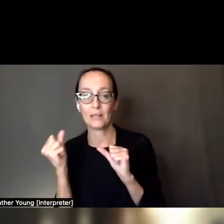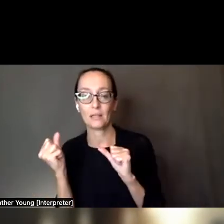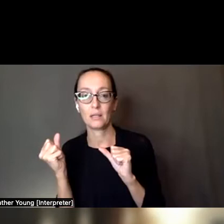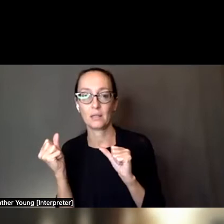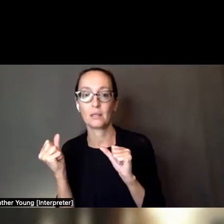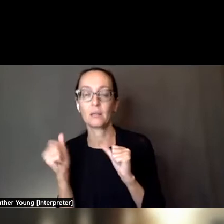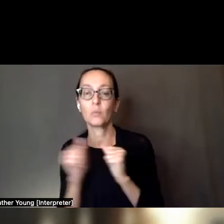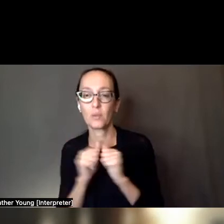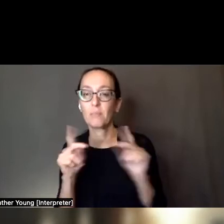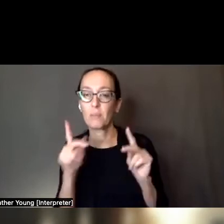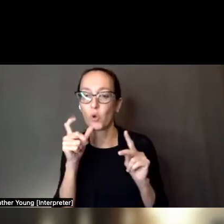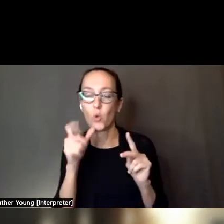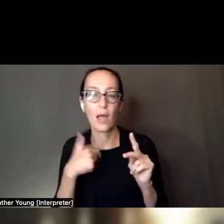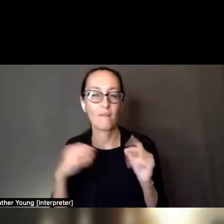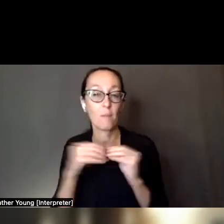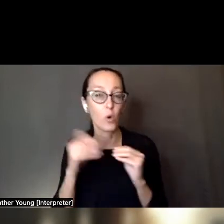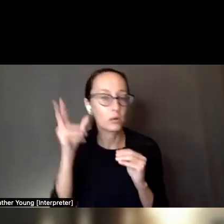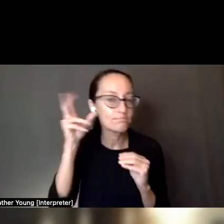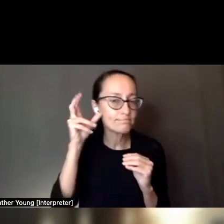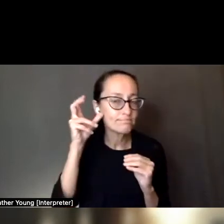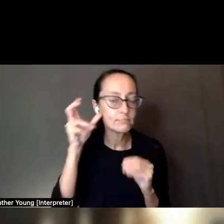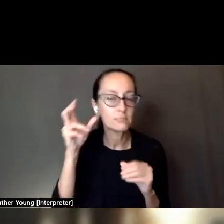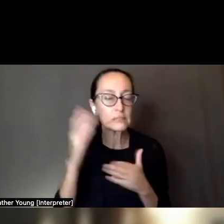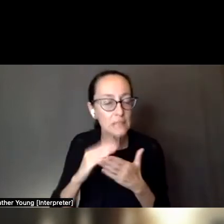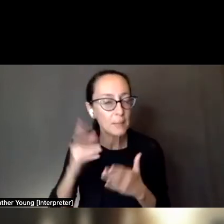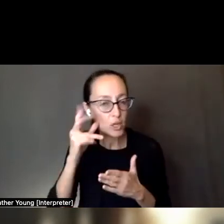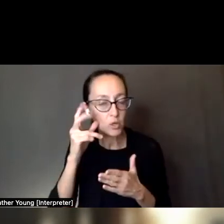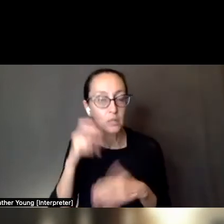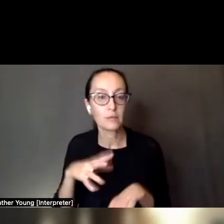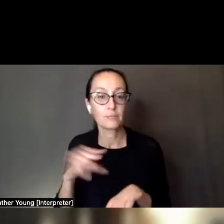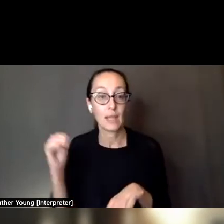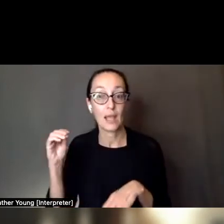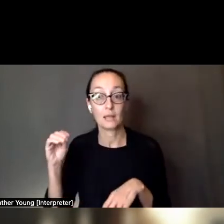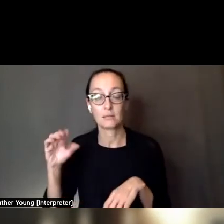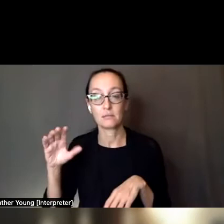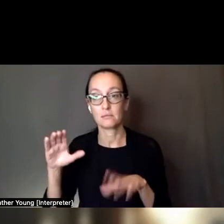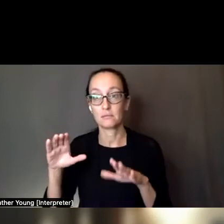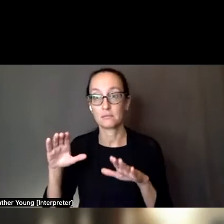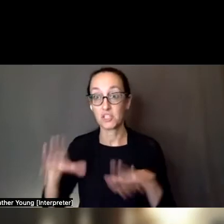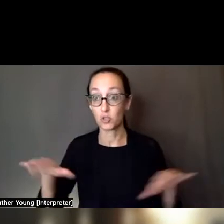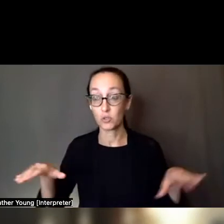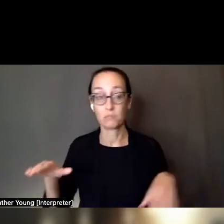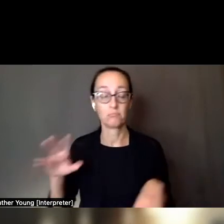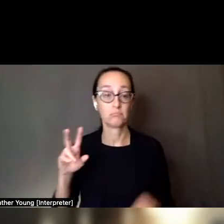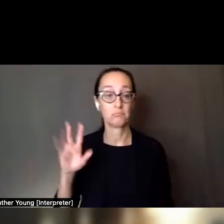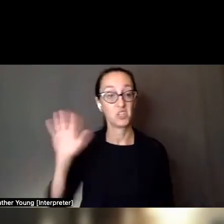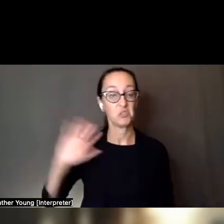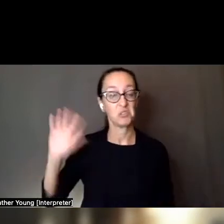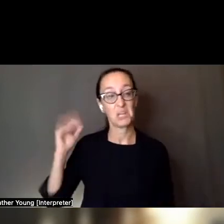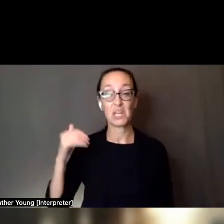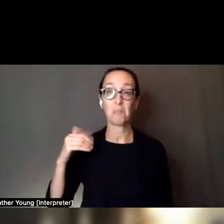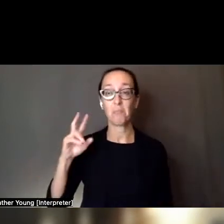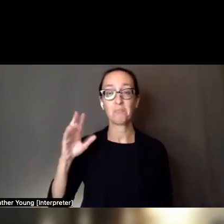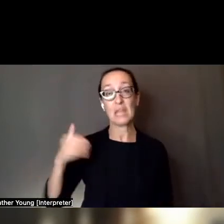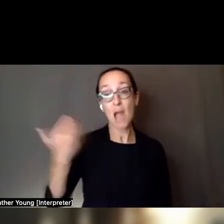hearing. And children at that time, wow, an early CI used to be 2 years of age. And now,